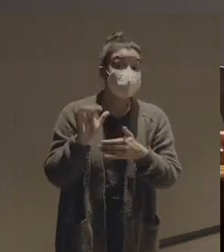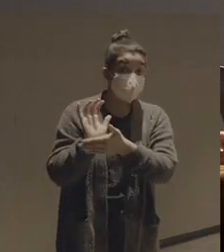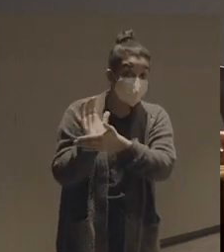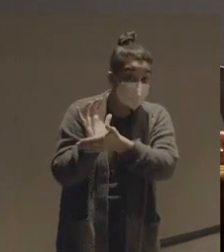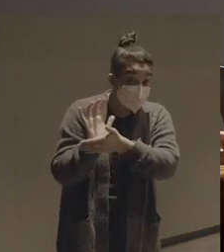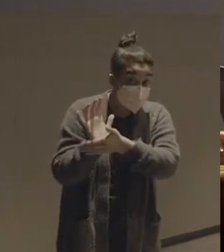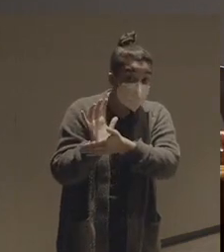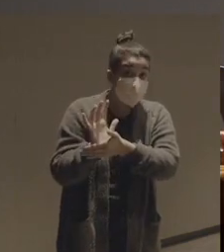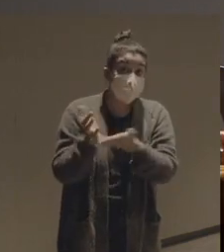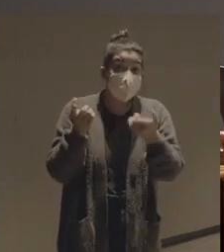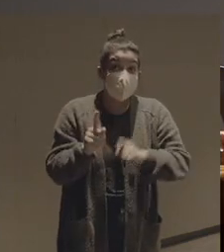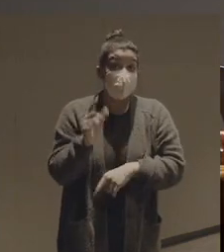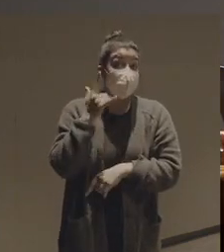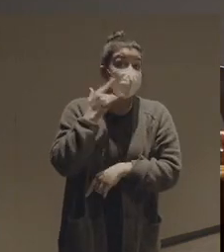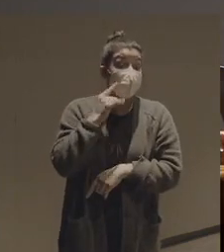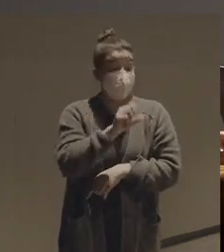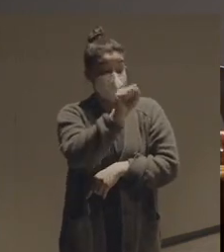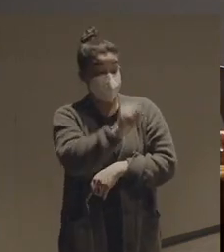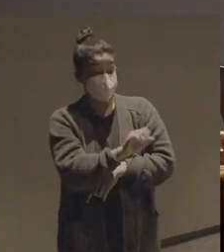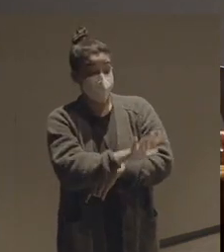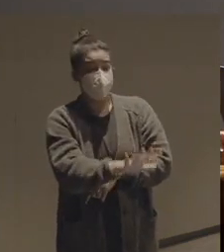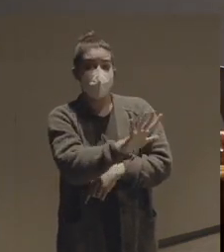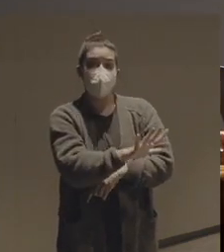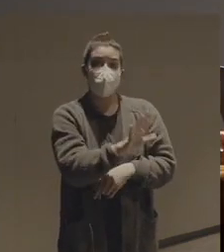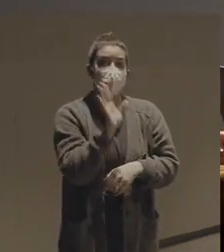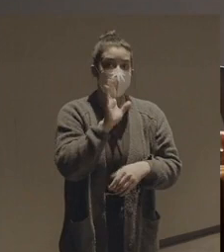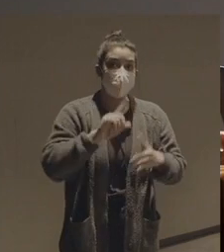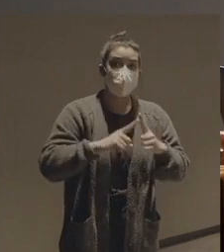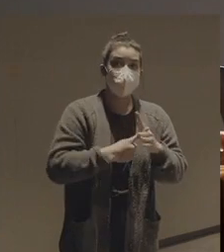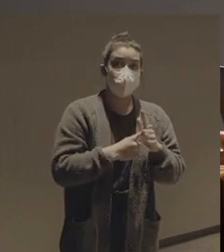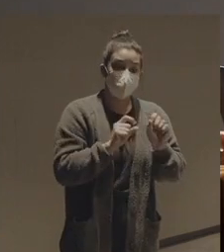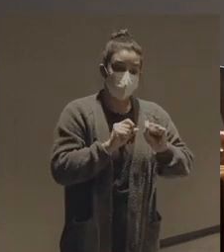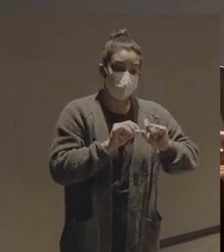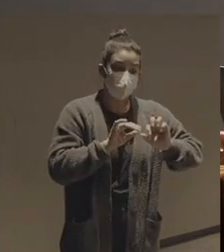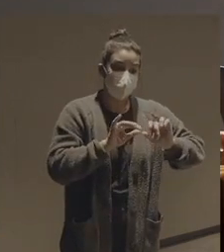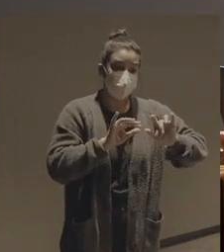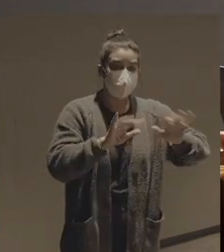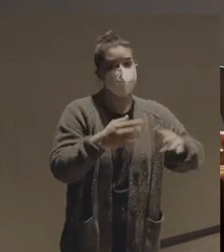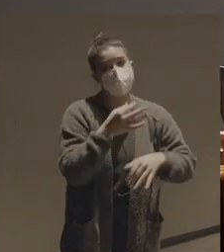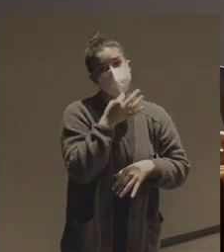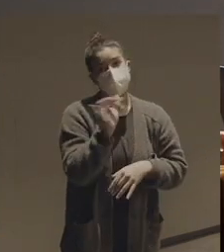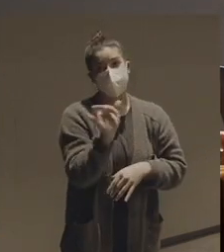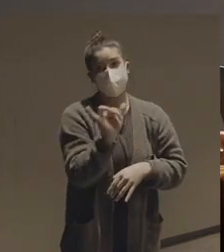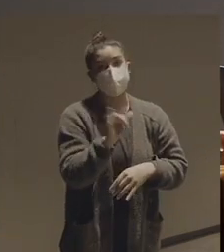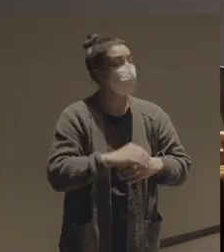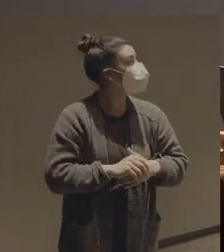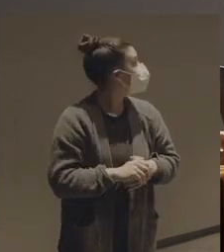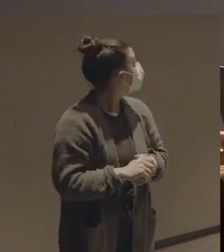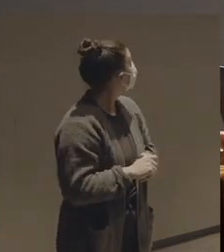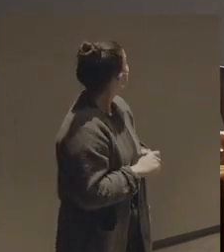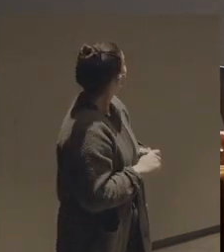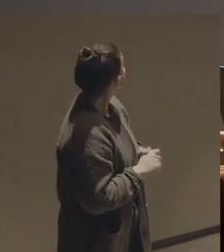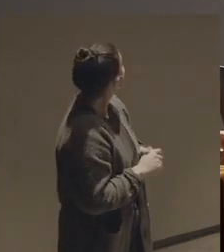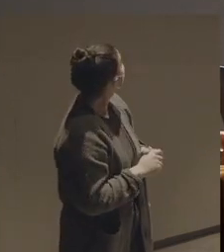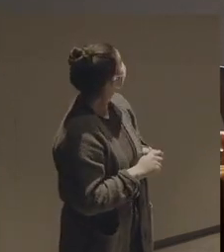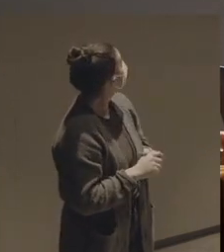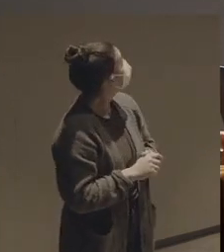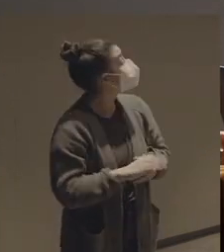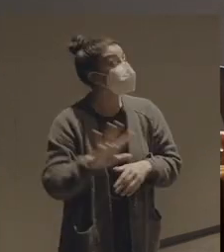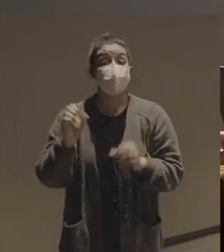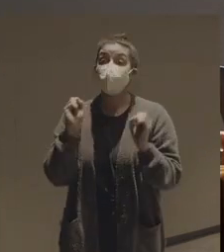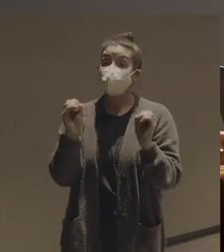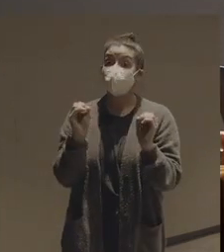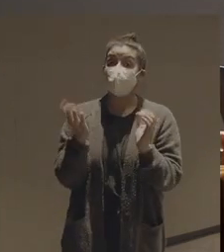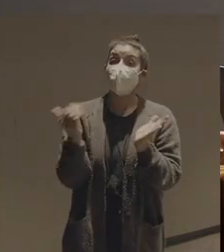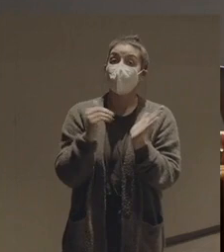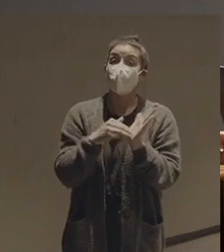California at that time. So light and space created sculpture that addressed the art object's environment.